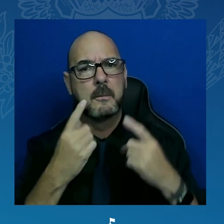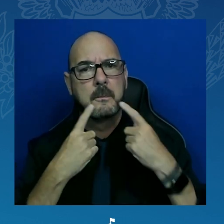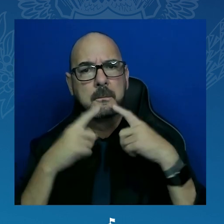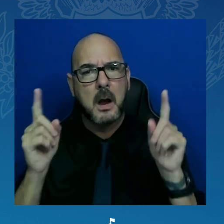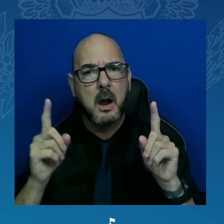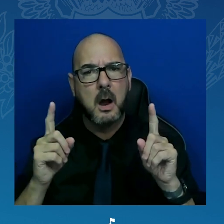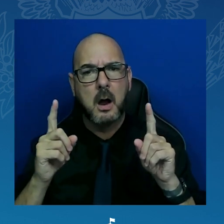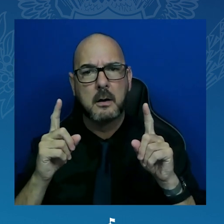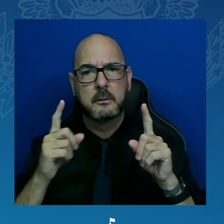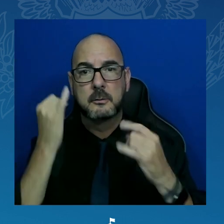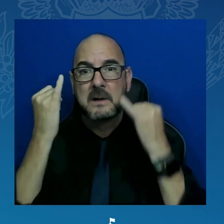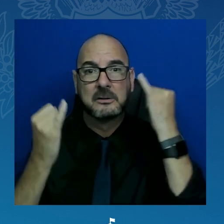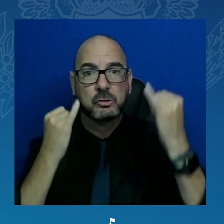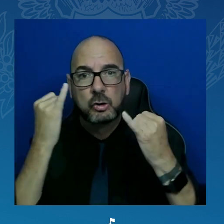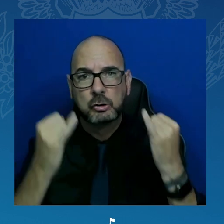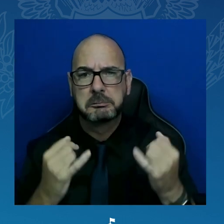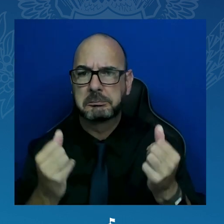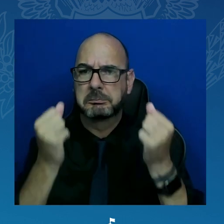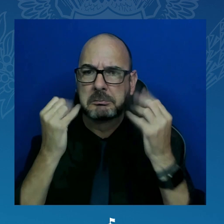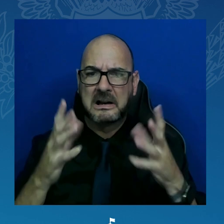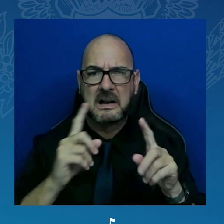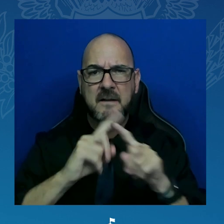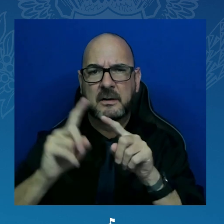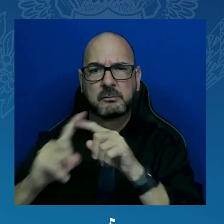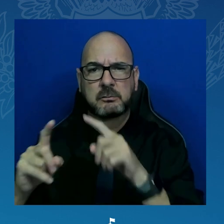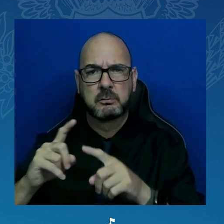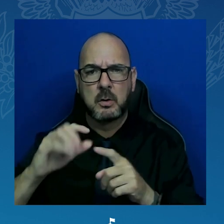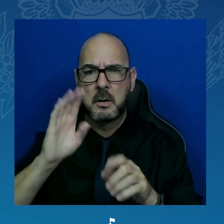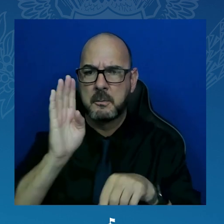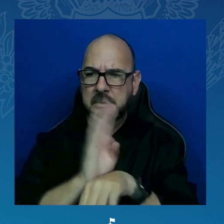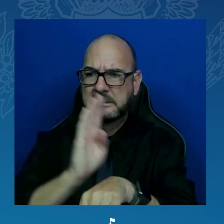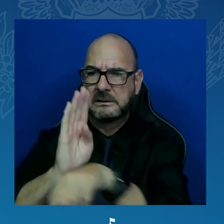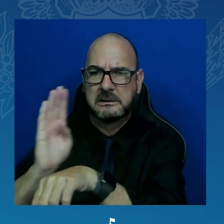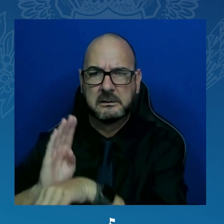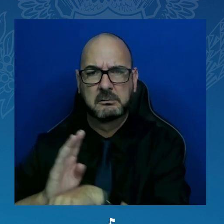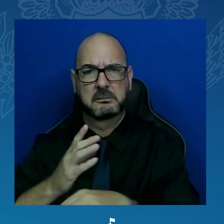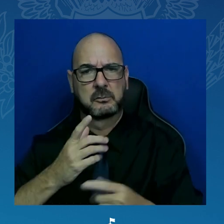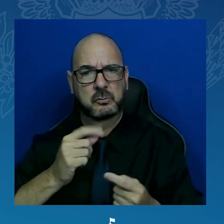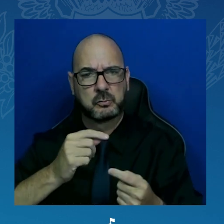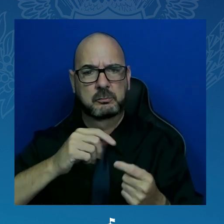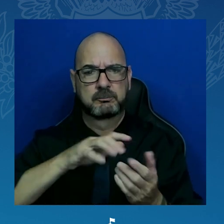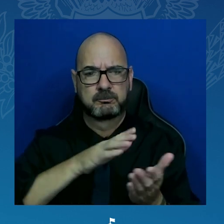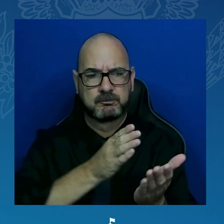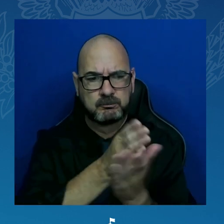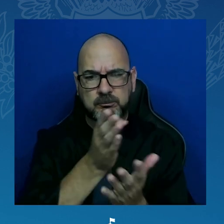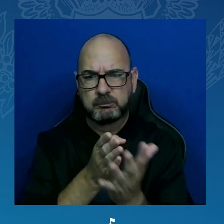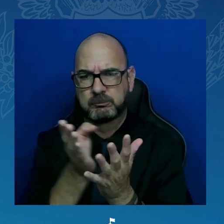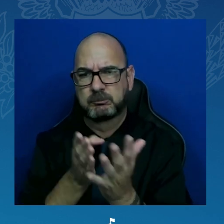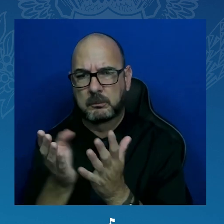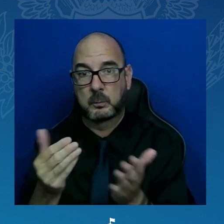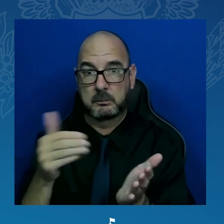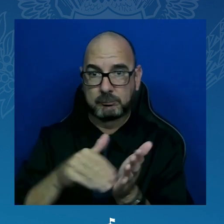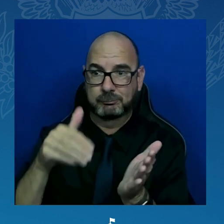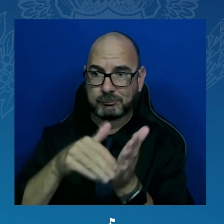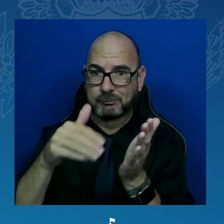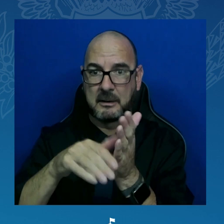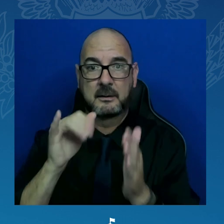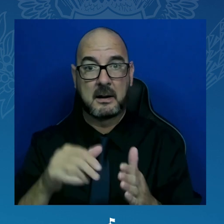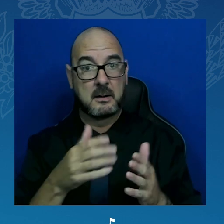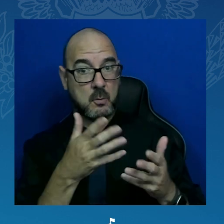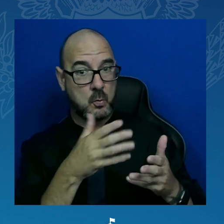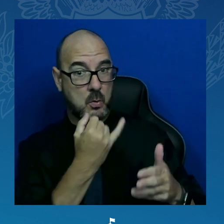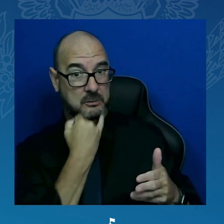cooperation in many, many fields. And I repeat here again, Israel's hand remains